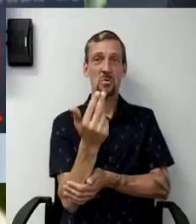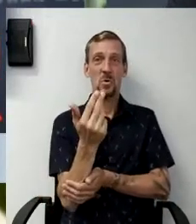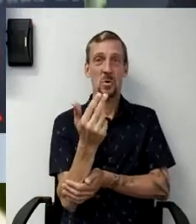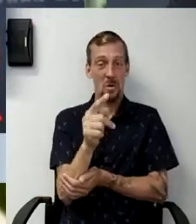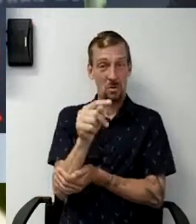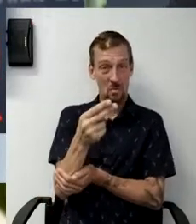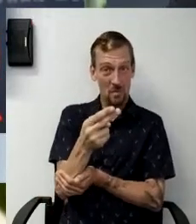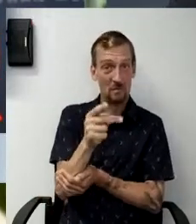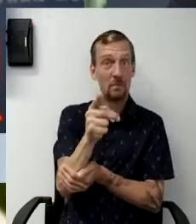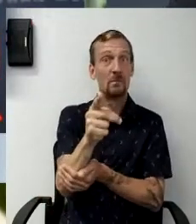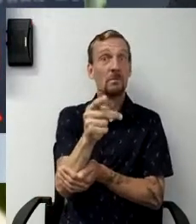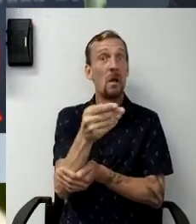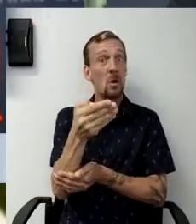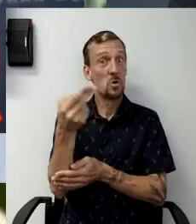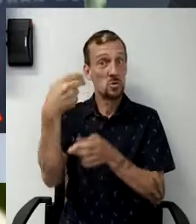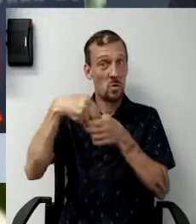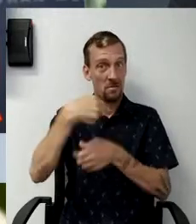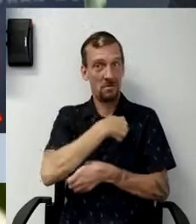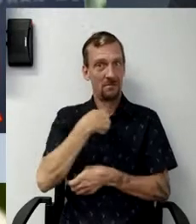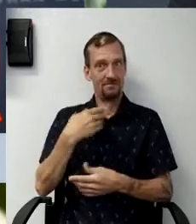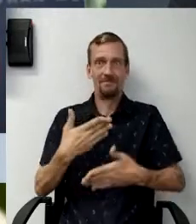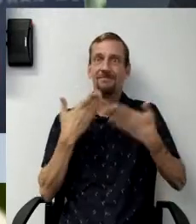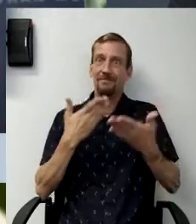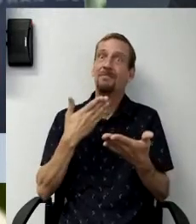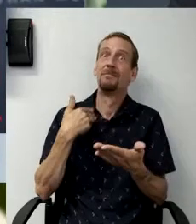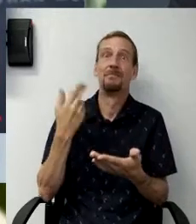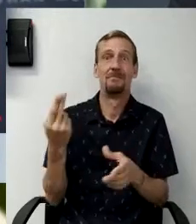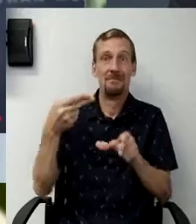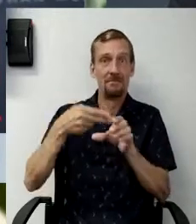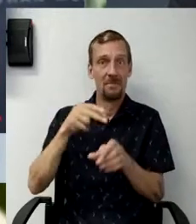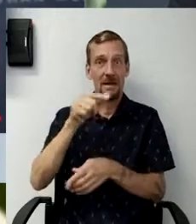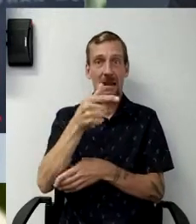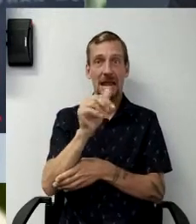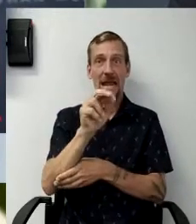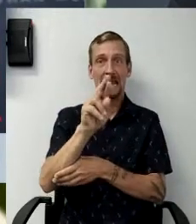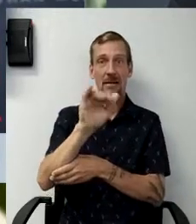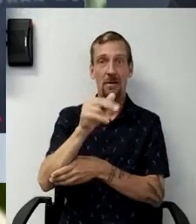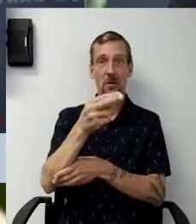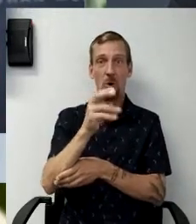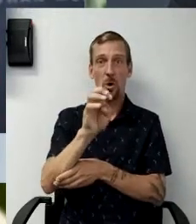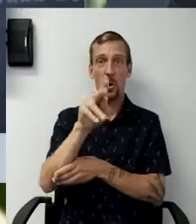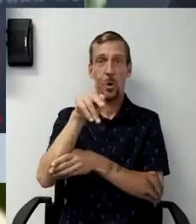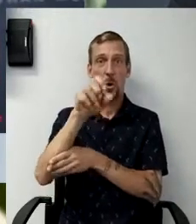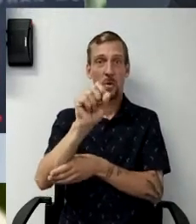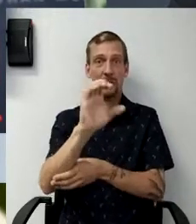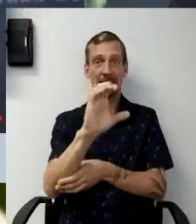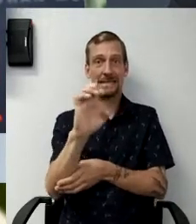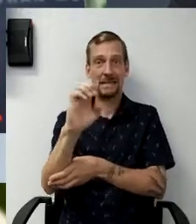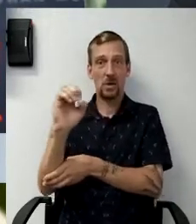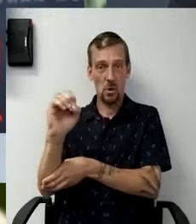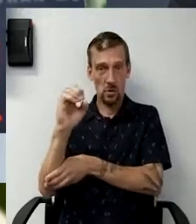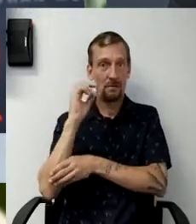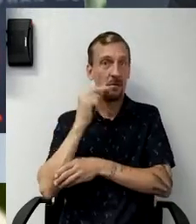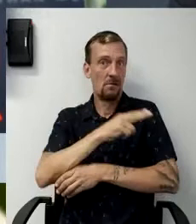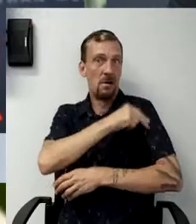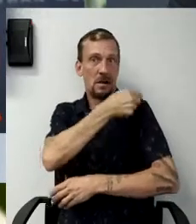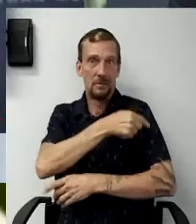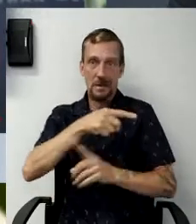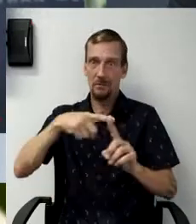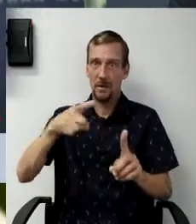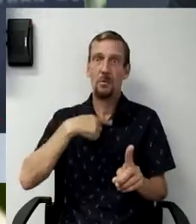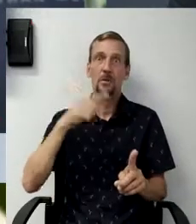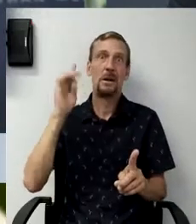glad that you joined us. I am joined today by Gary Herbst, our hospital CEO, and we are not only going to answer questions that